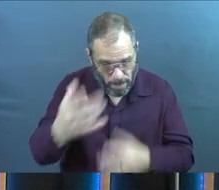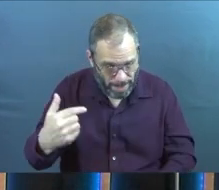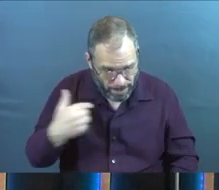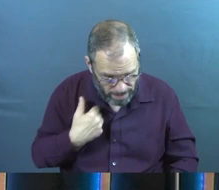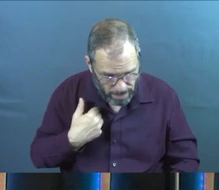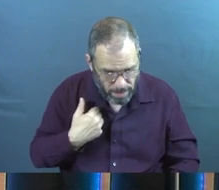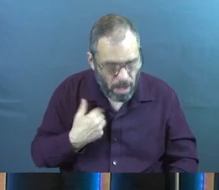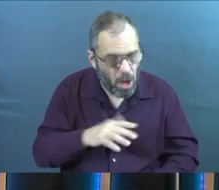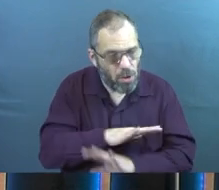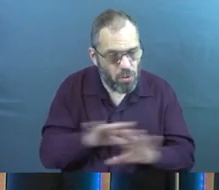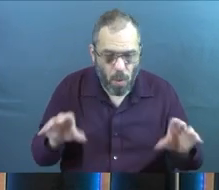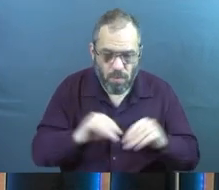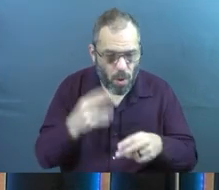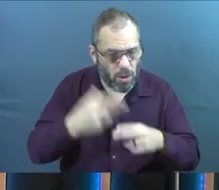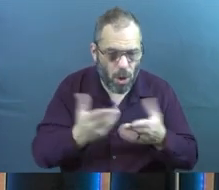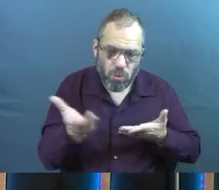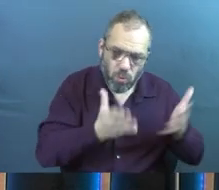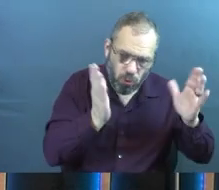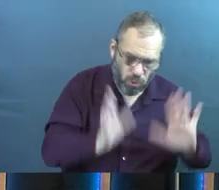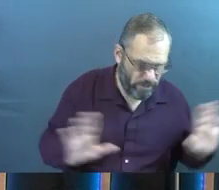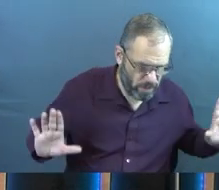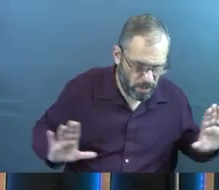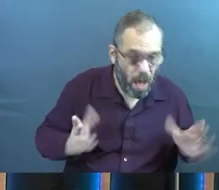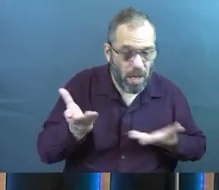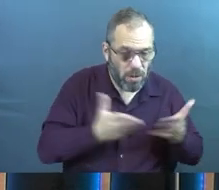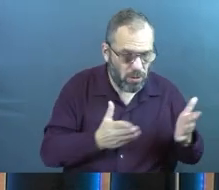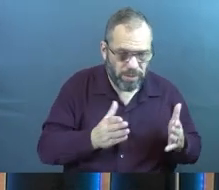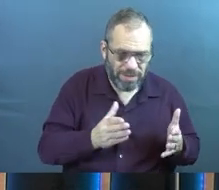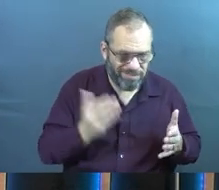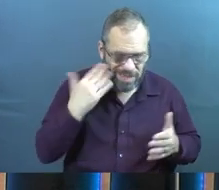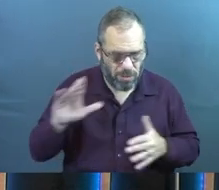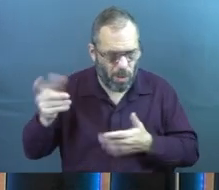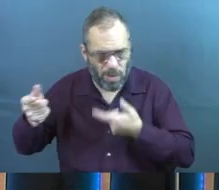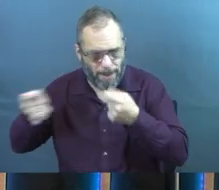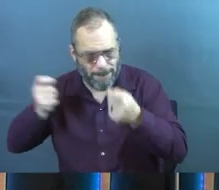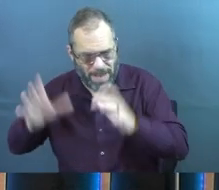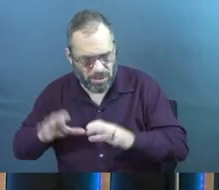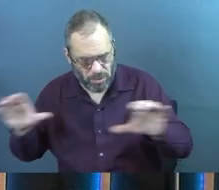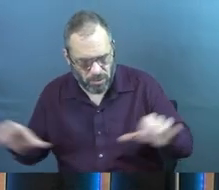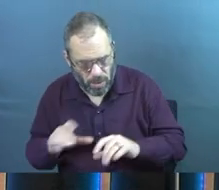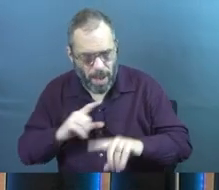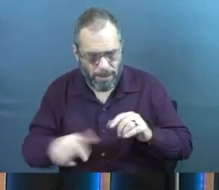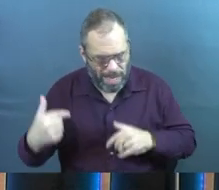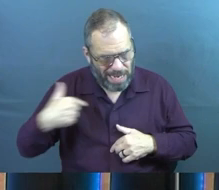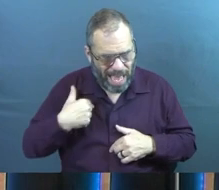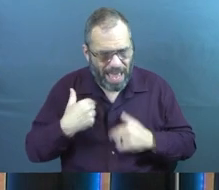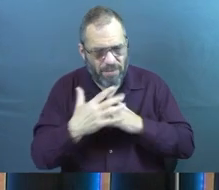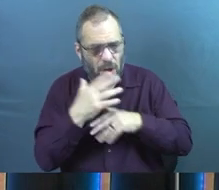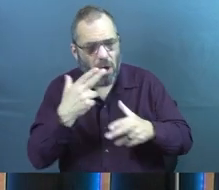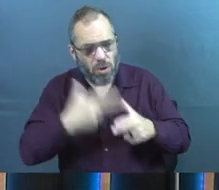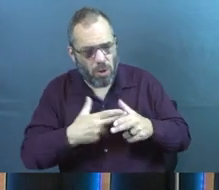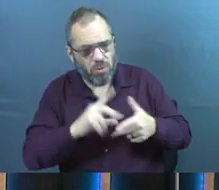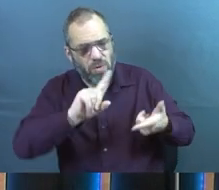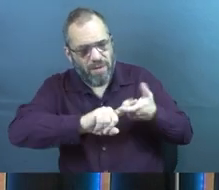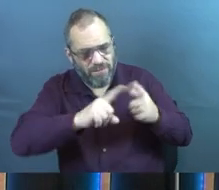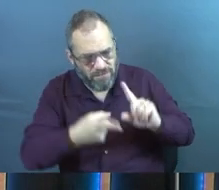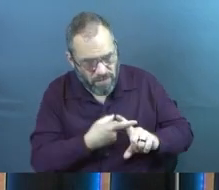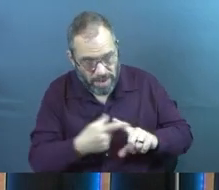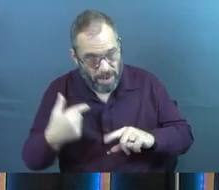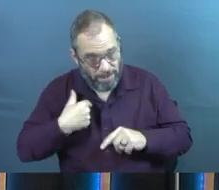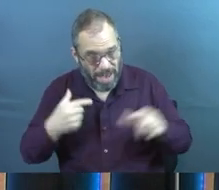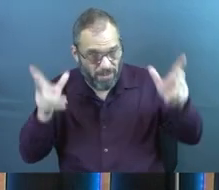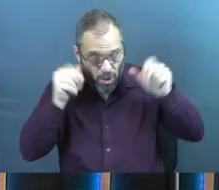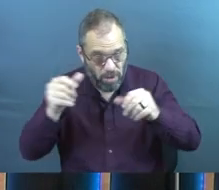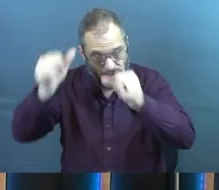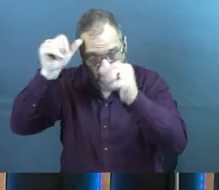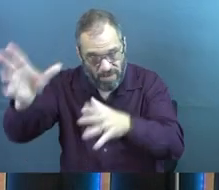command. No longer do I call you servants, for the servant does not know what his master is doing, but I have called you friends. For all that I